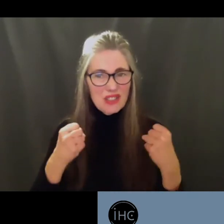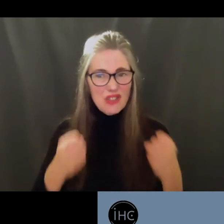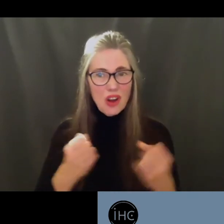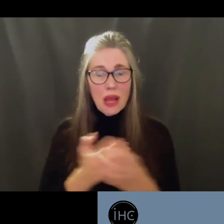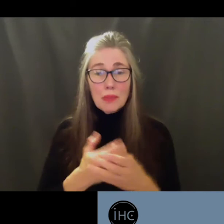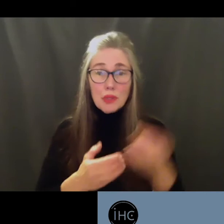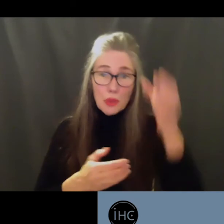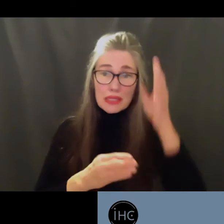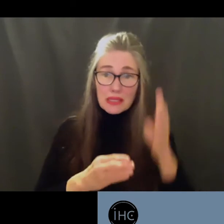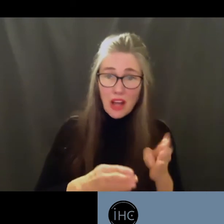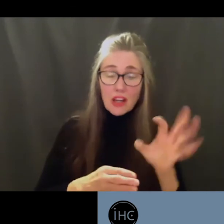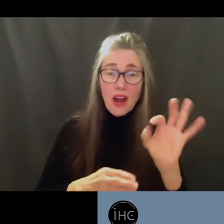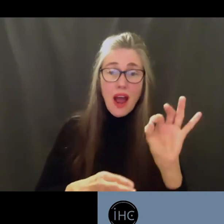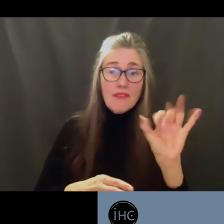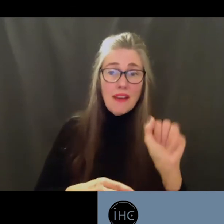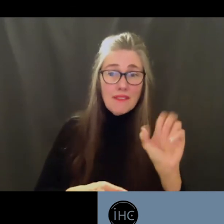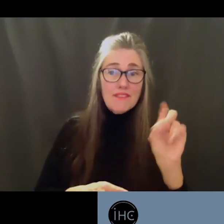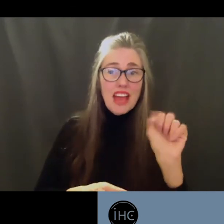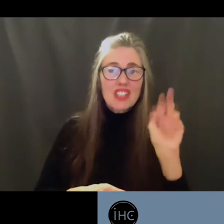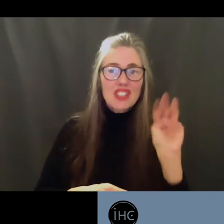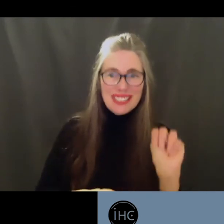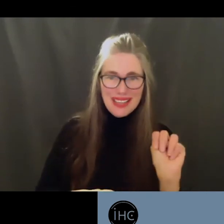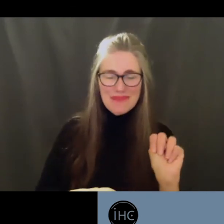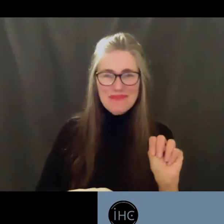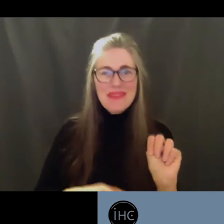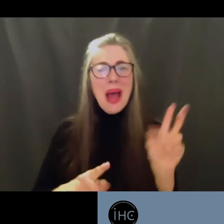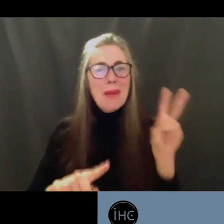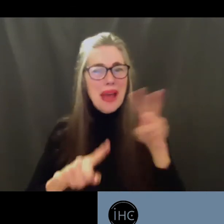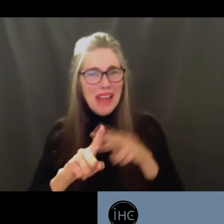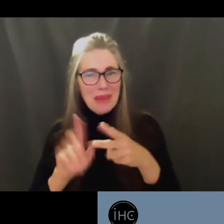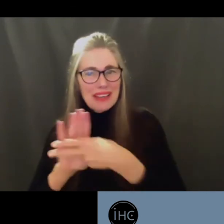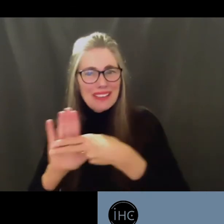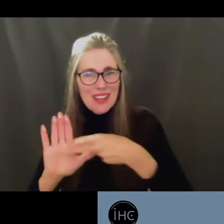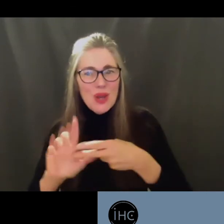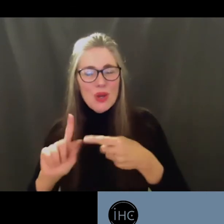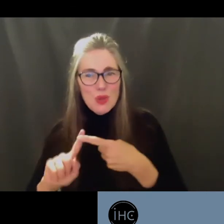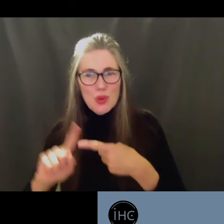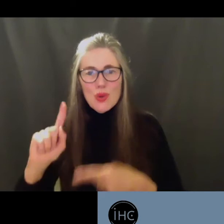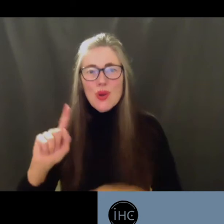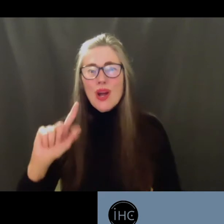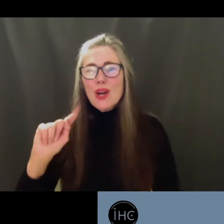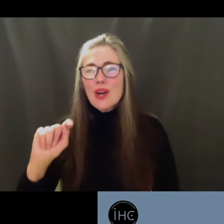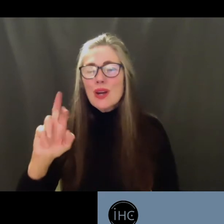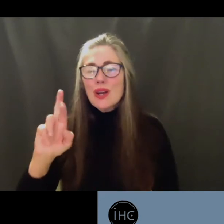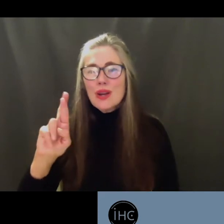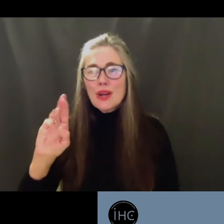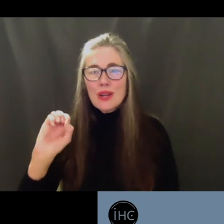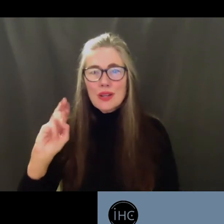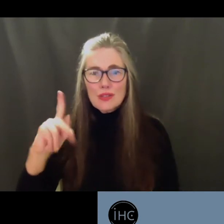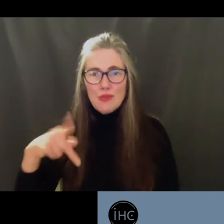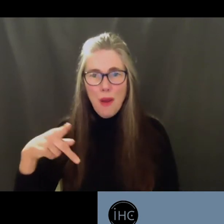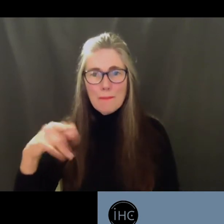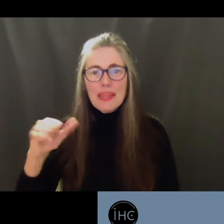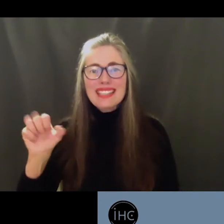of fascism over the application of the fascist label to Trumpism and the MAGA movement.